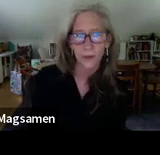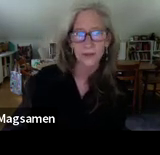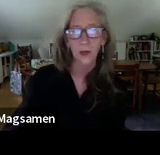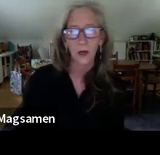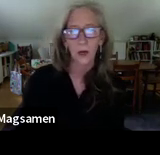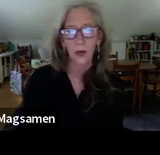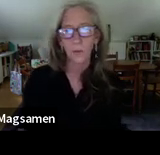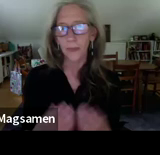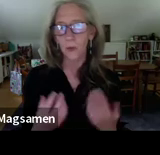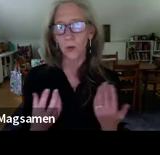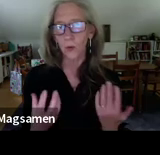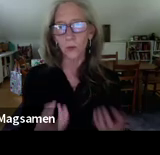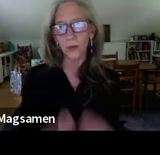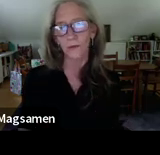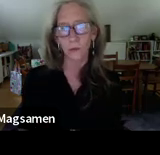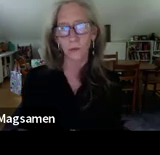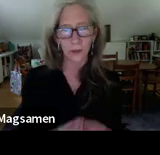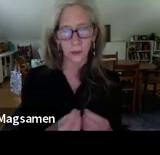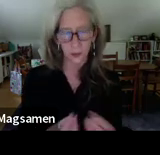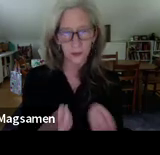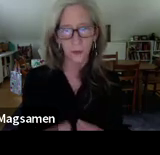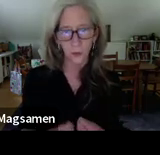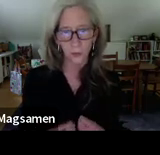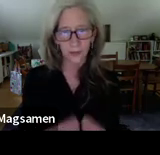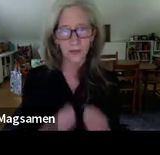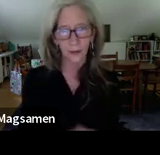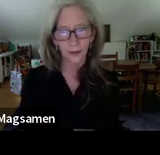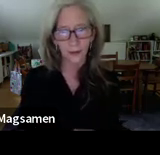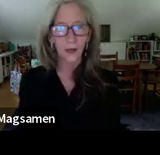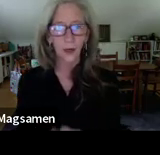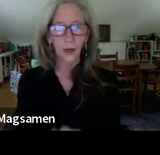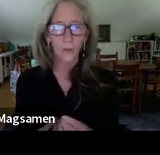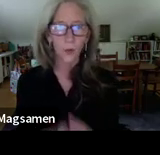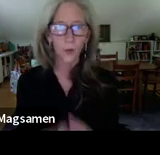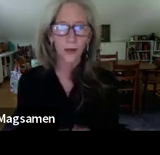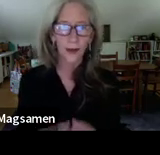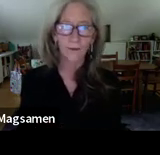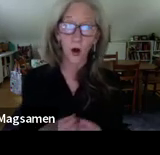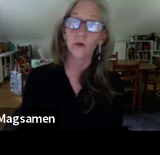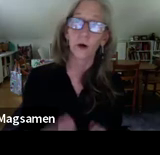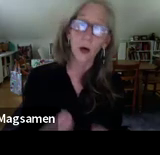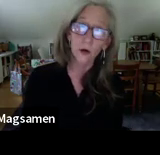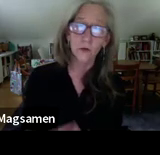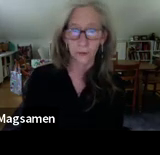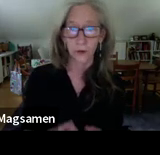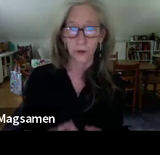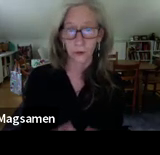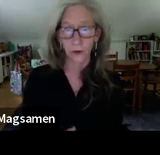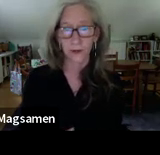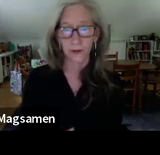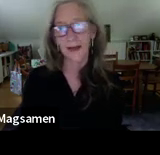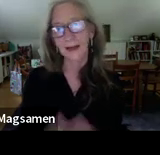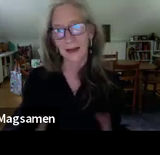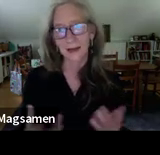everything that we do, our movements, emotions, our memories. When we're bringing information into our brains and bodies, we have over 100